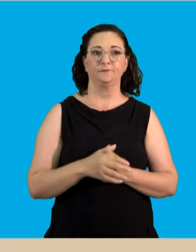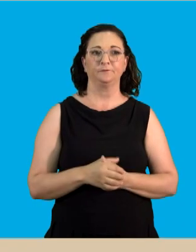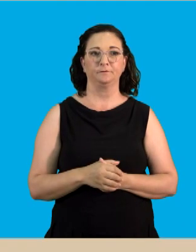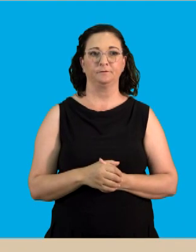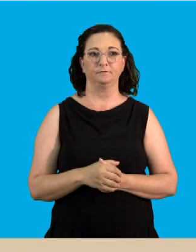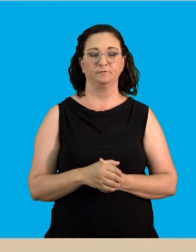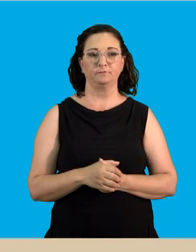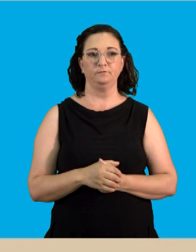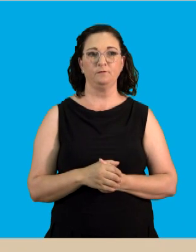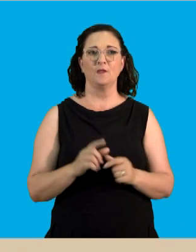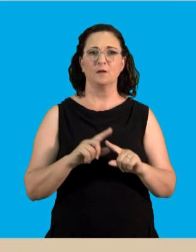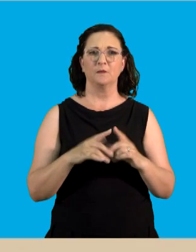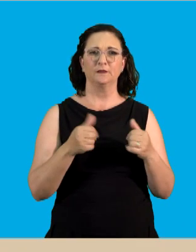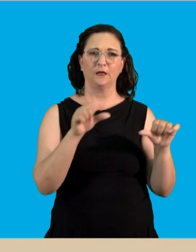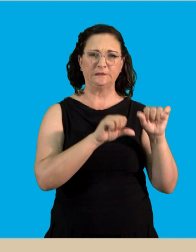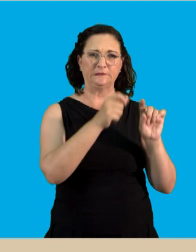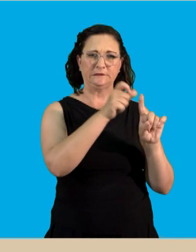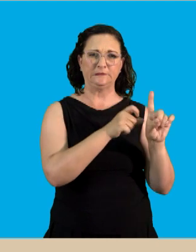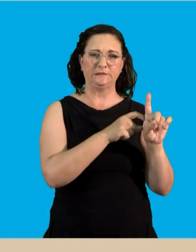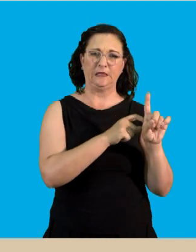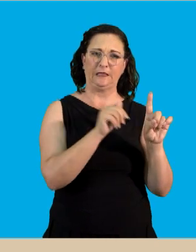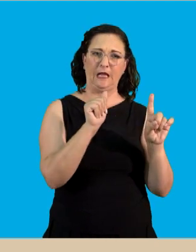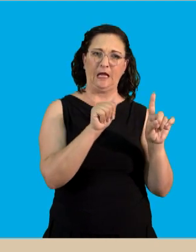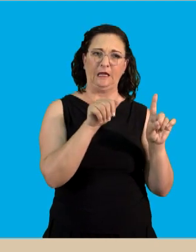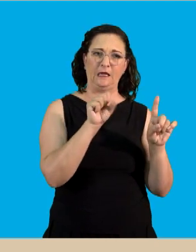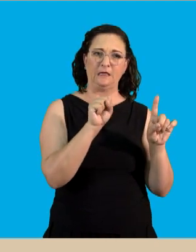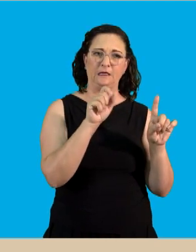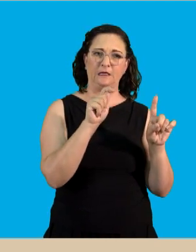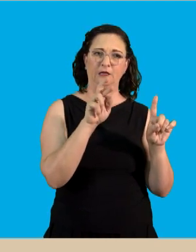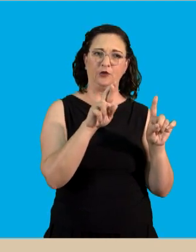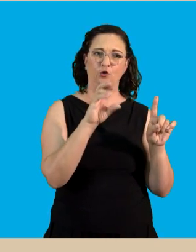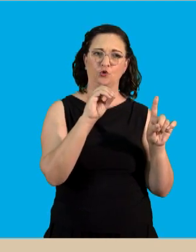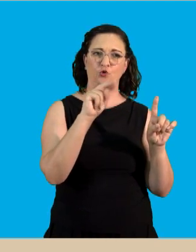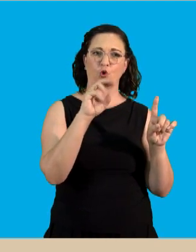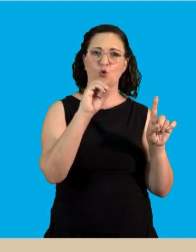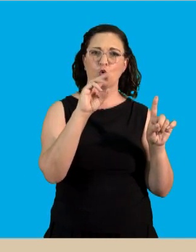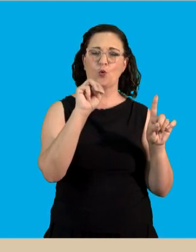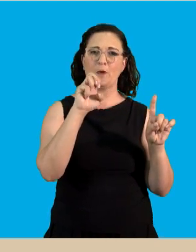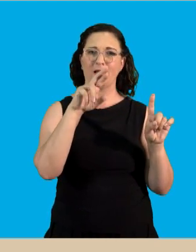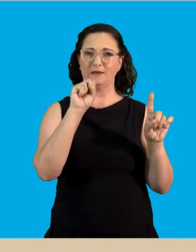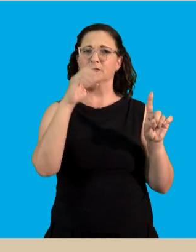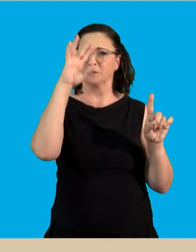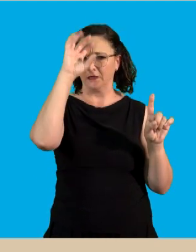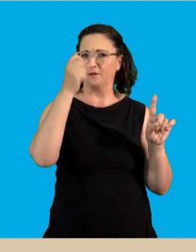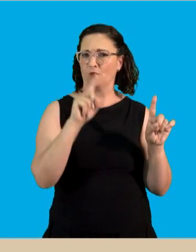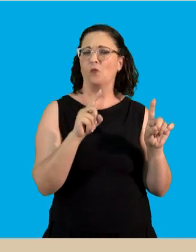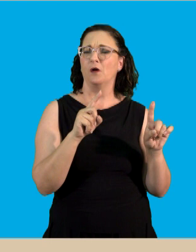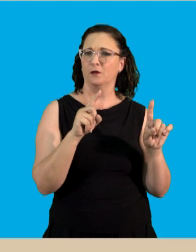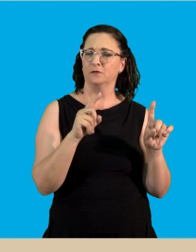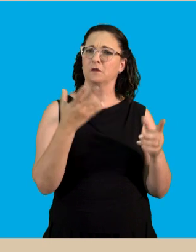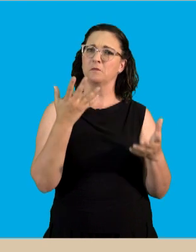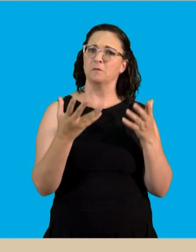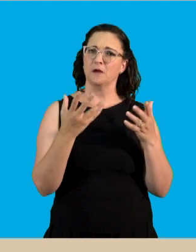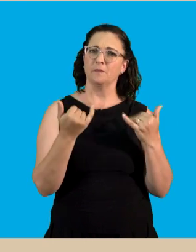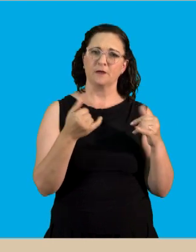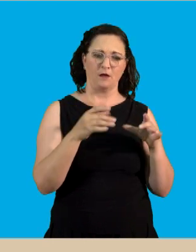Astronomers now believe that there is a chance that the solar system similar to ours might